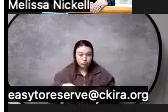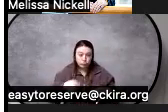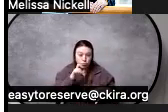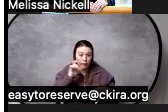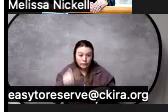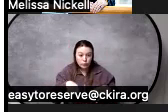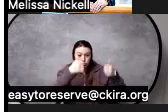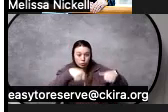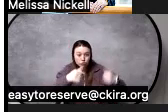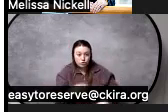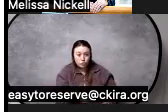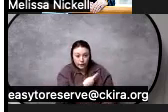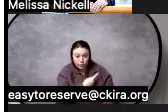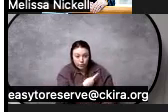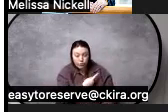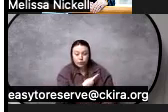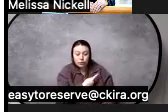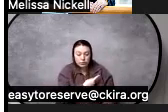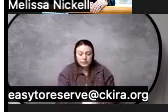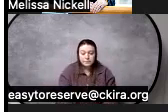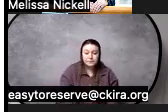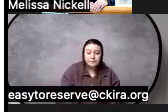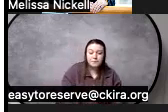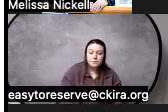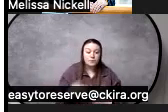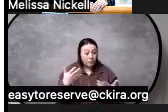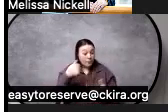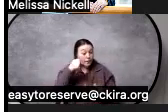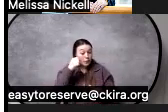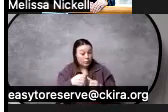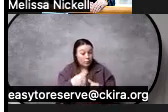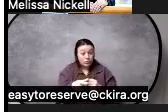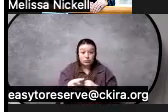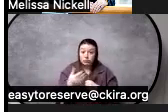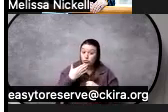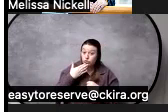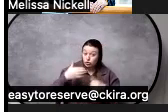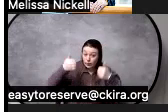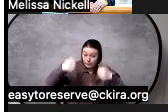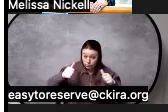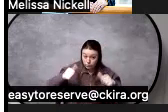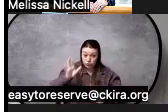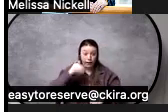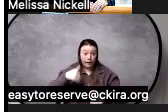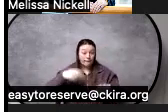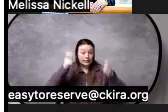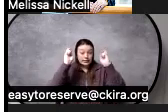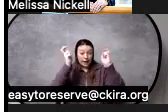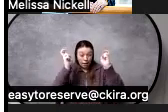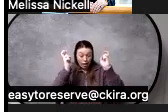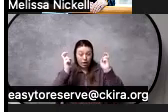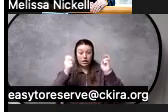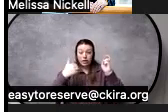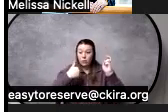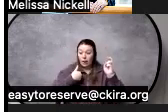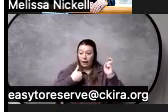me, I should say, as to what is going on. So remember, a good poster, it's got a title, it's got the author block, it's got the institution,